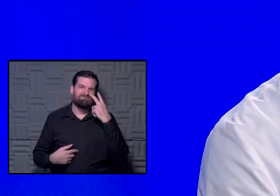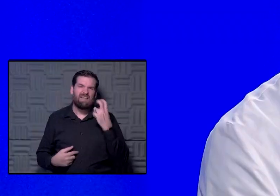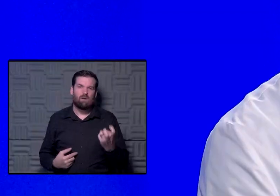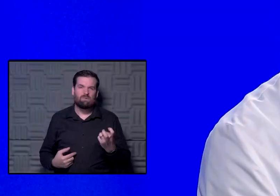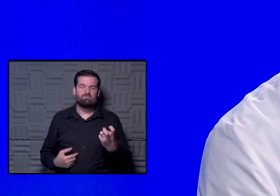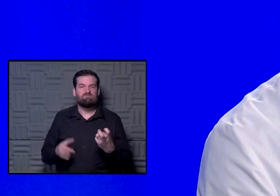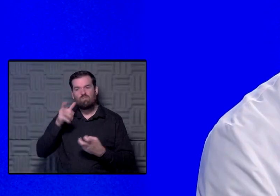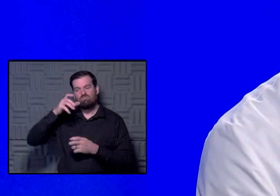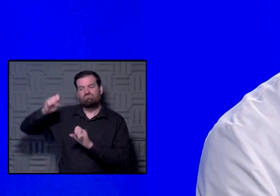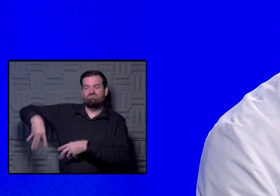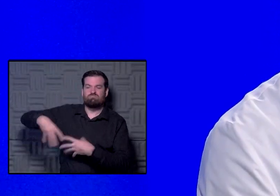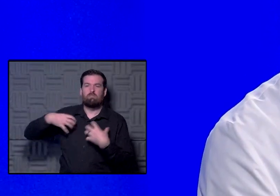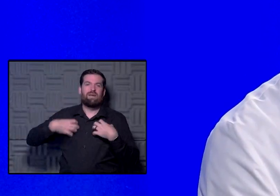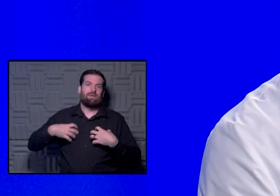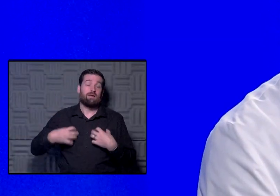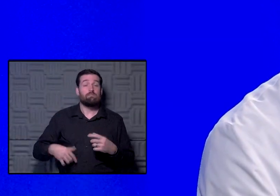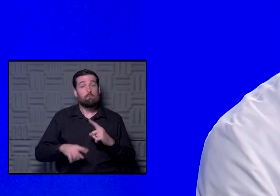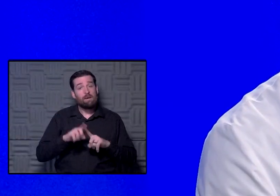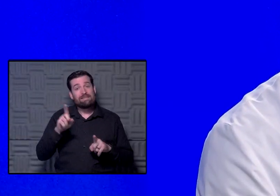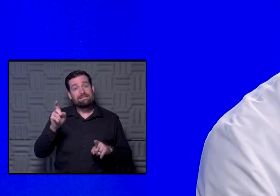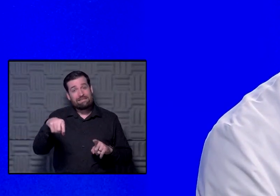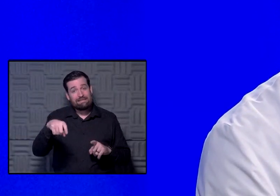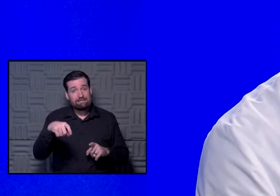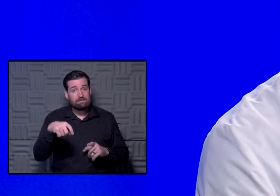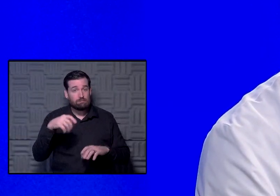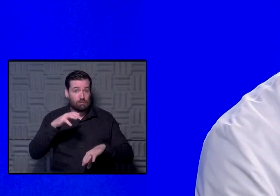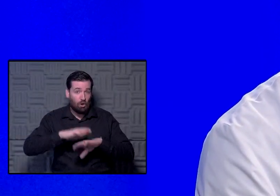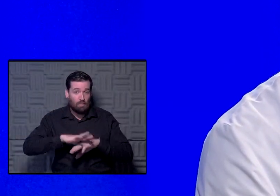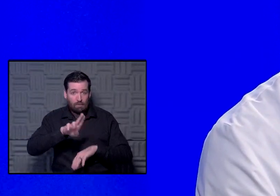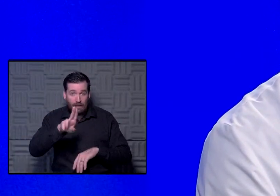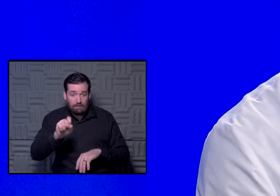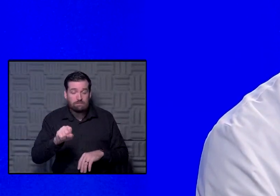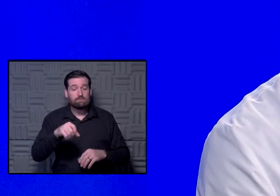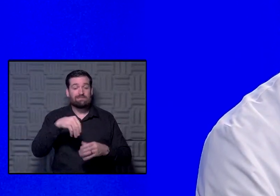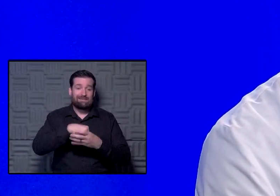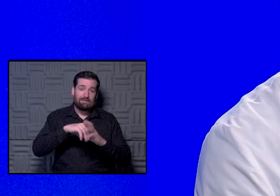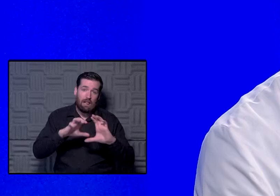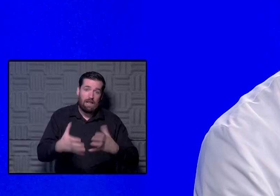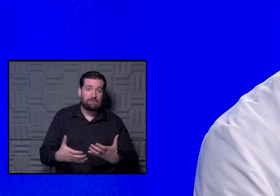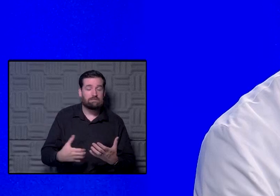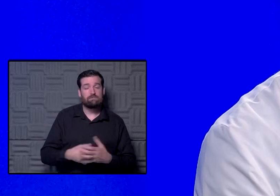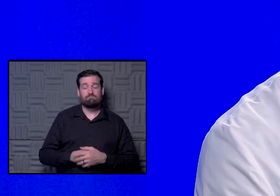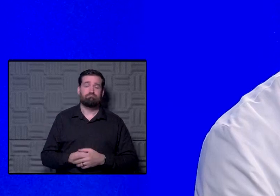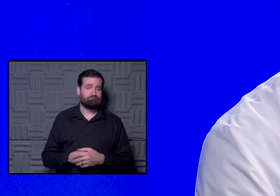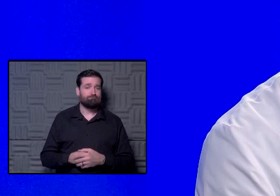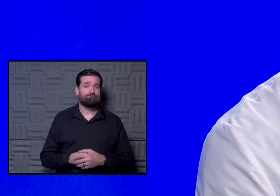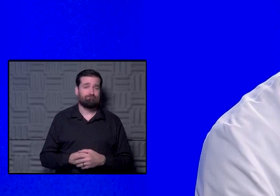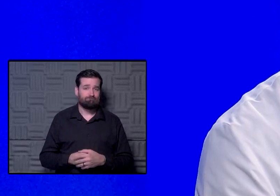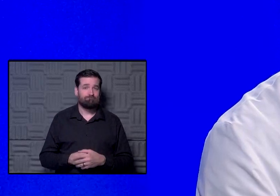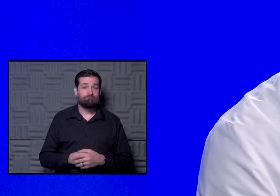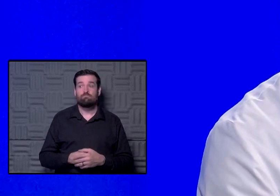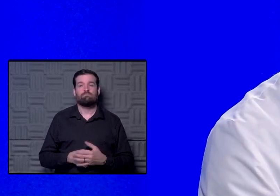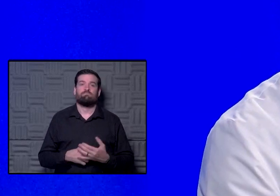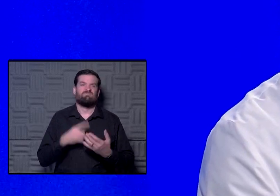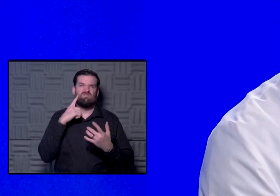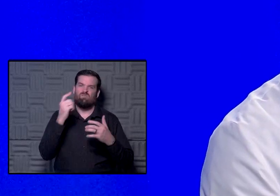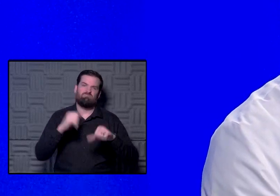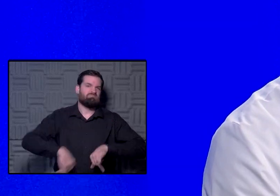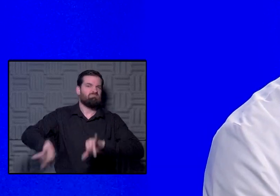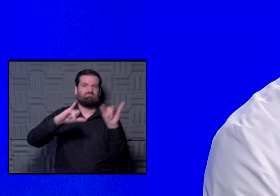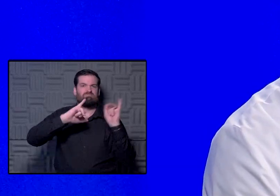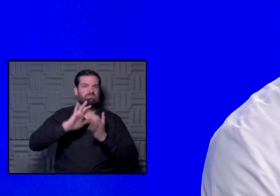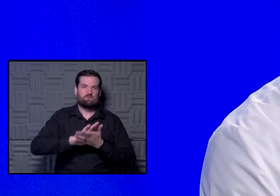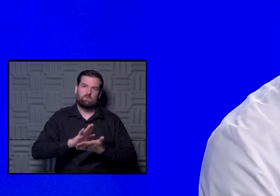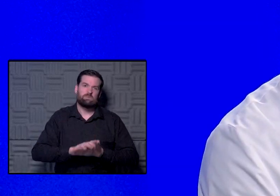just put it in his backpack. But he needs to be on the bus and in class, absolutely. And that goes for everybody in the